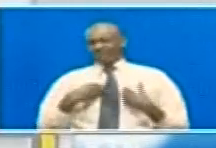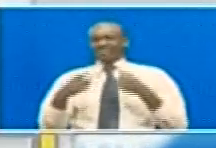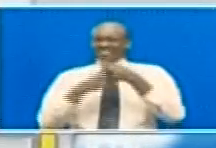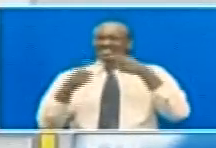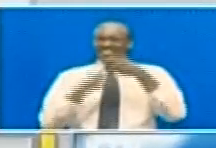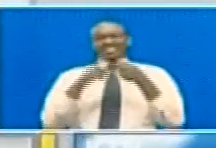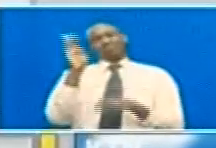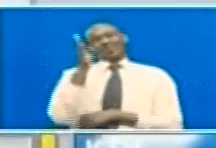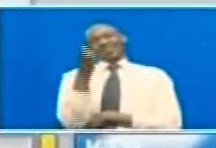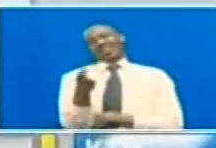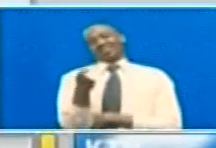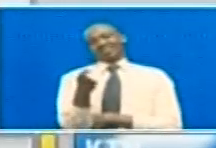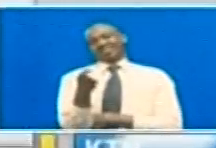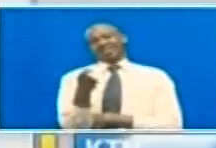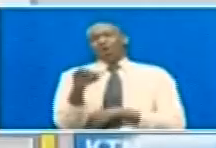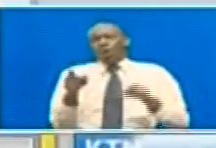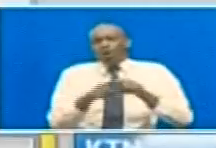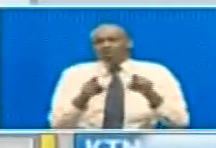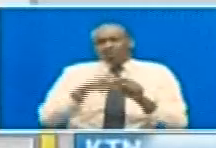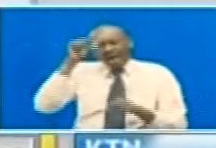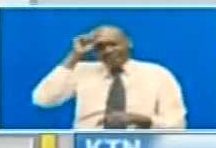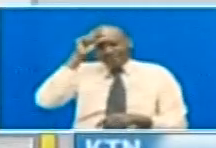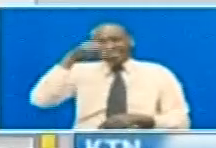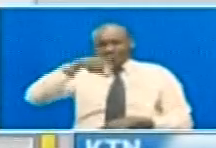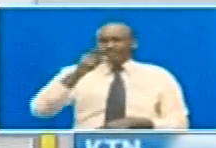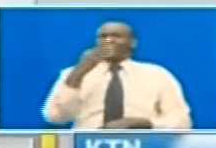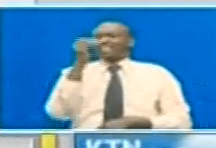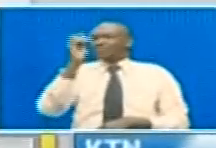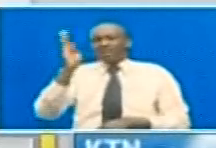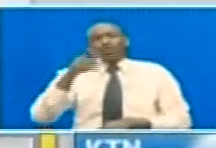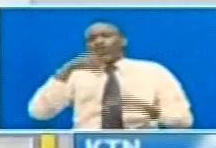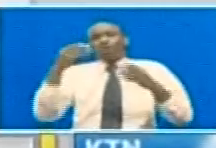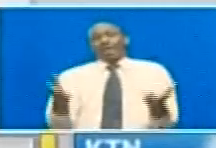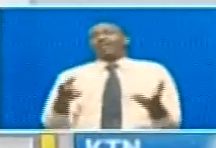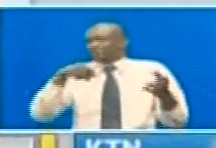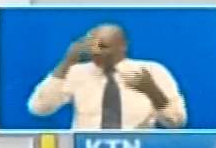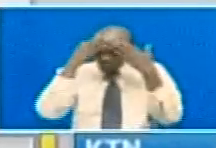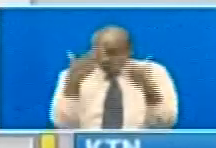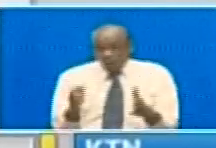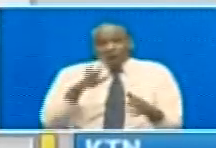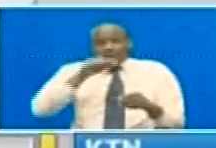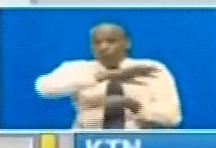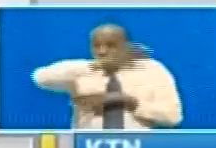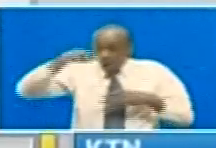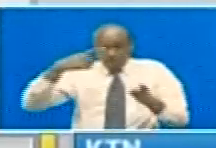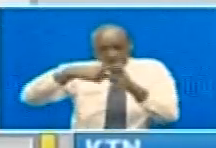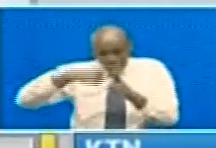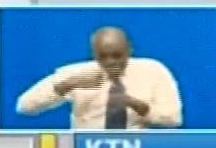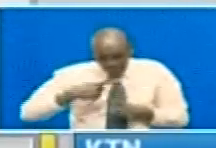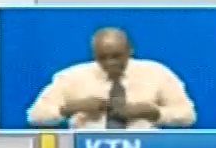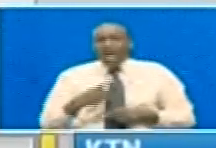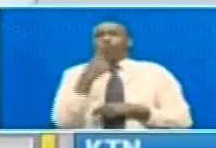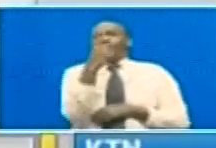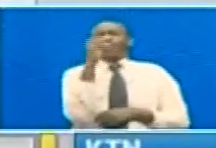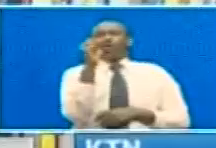inception. And the state could also not justify the expense of another 30 billion shillings. Cumulatively, the loss is a staggering 108